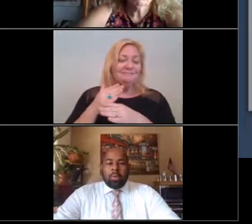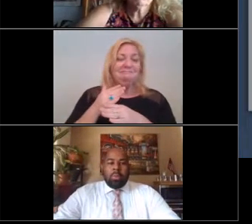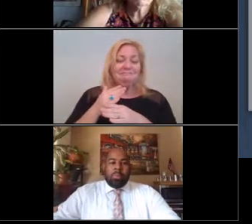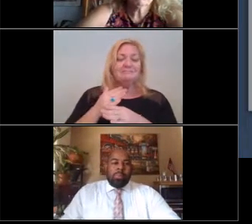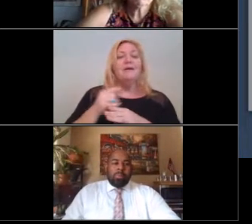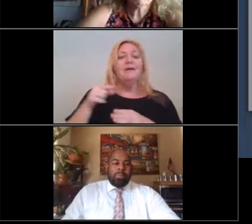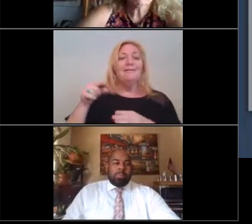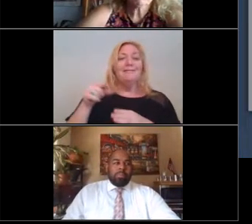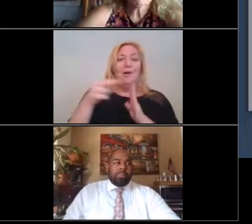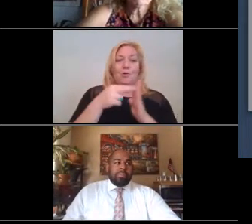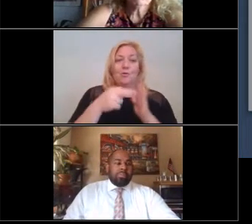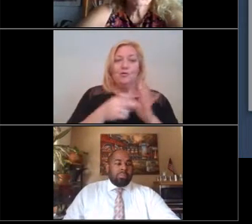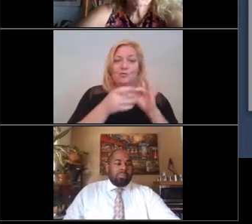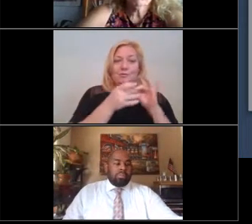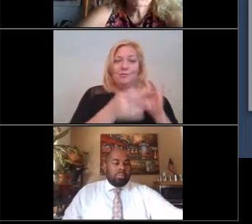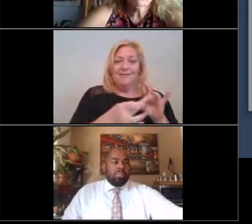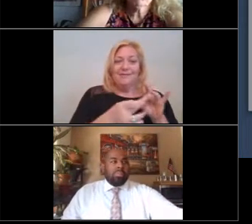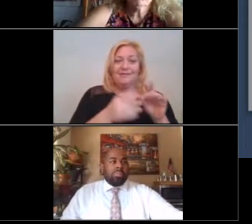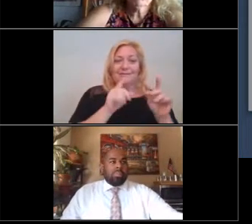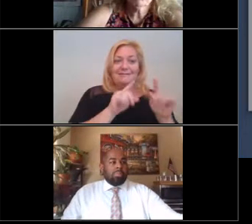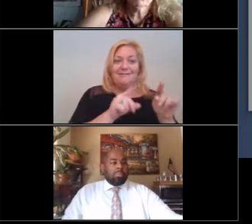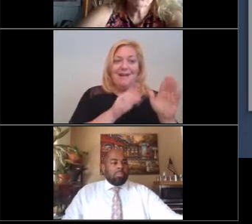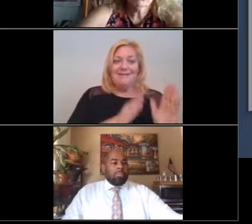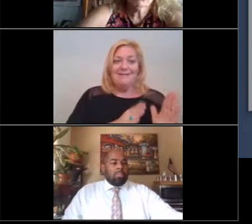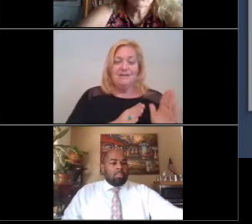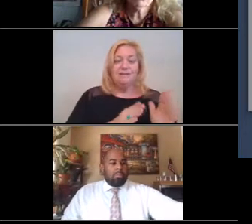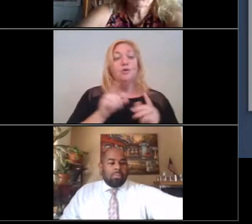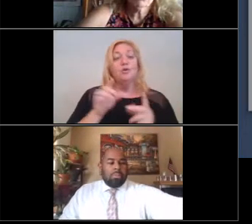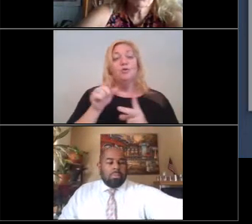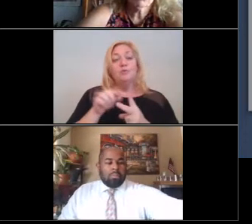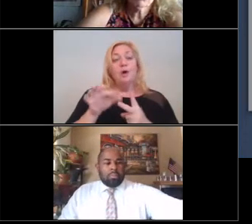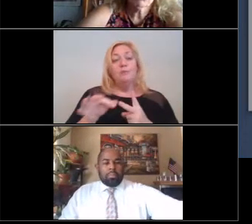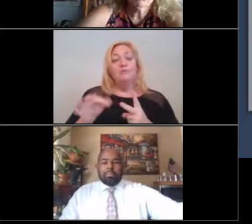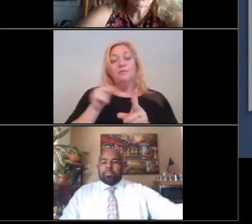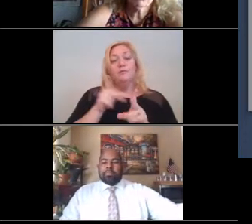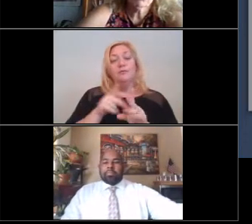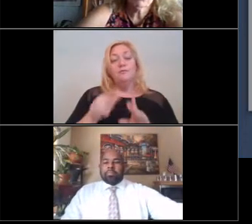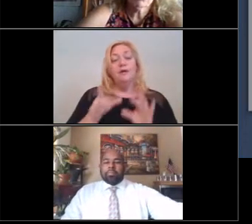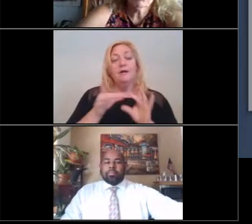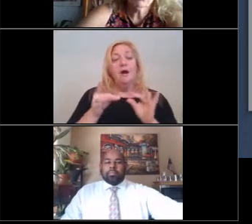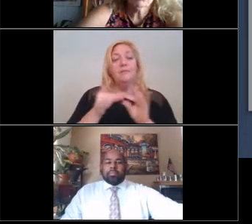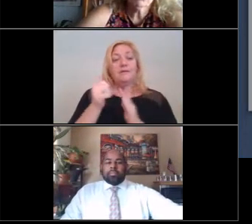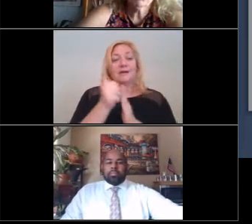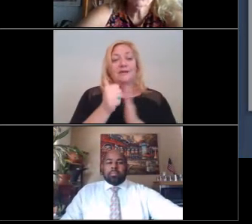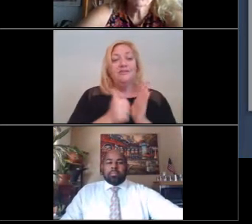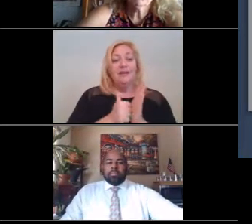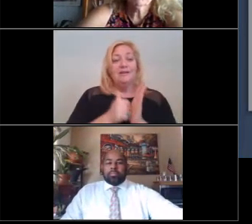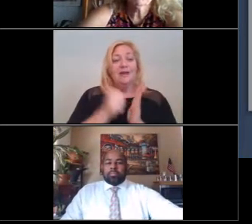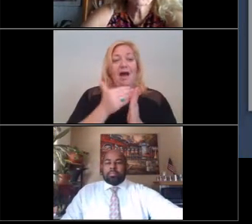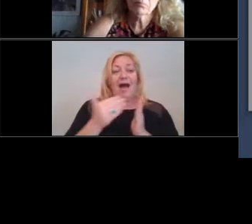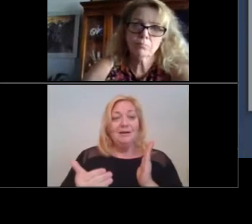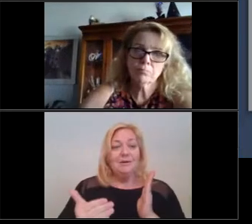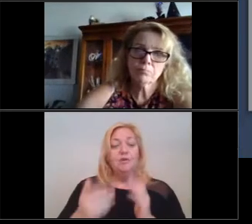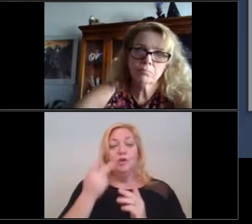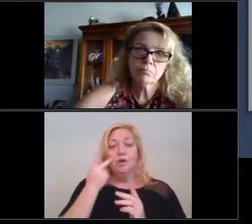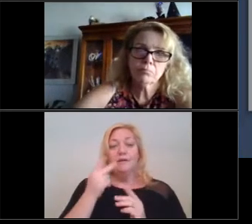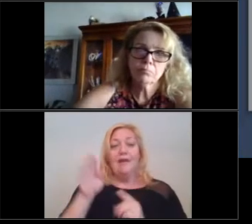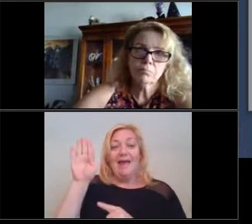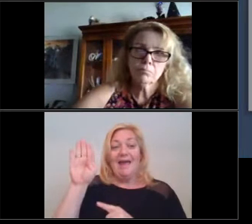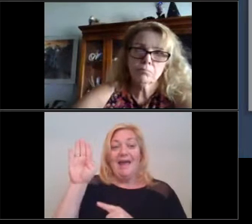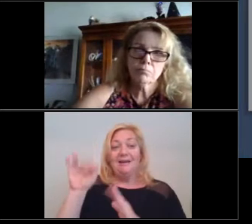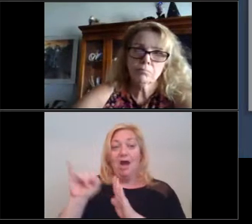they are registered to a specific attendee. There are two options for participants to provide comments on agenda items. Click on the hand icon to